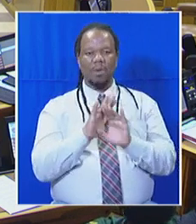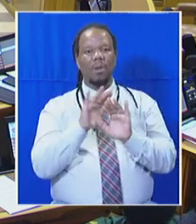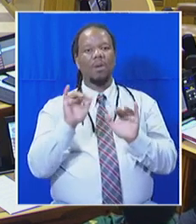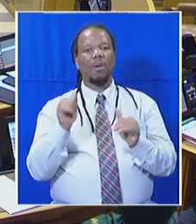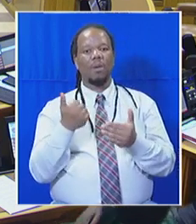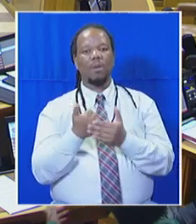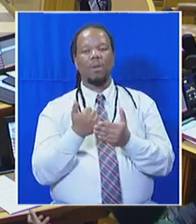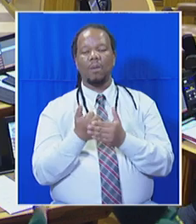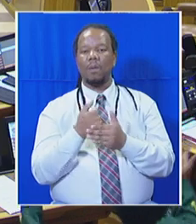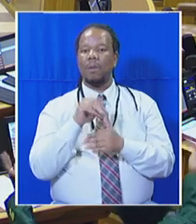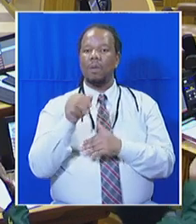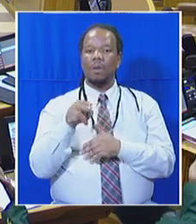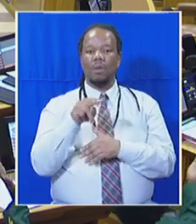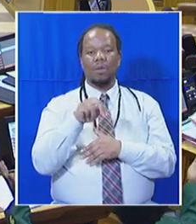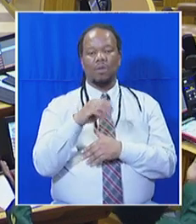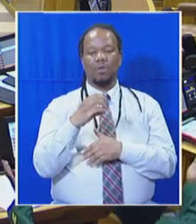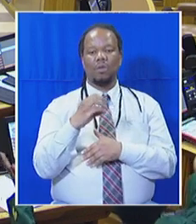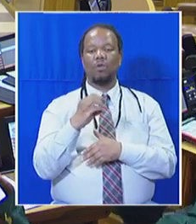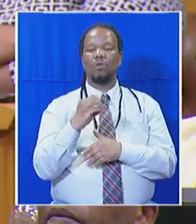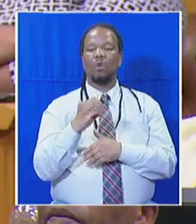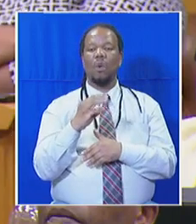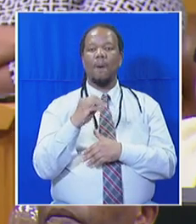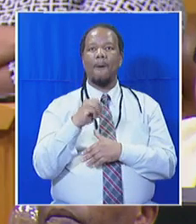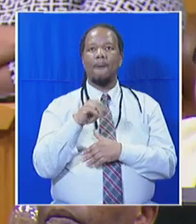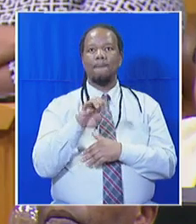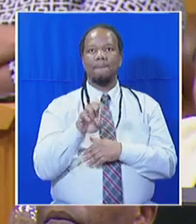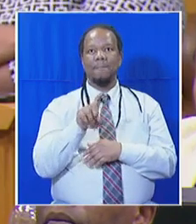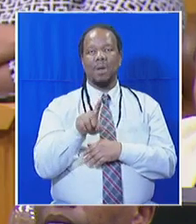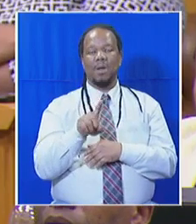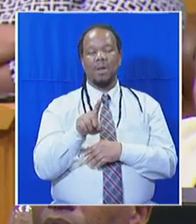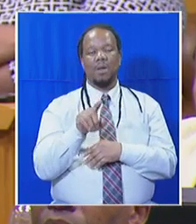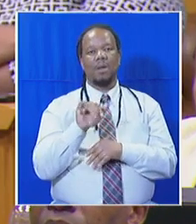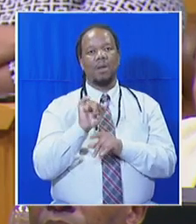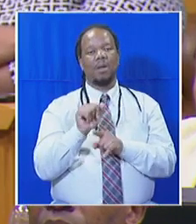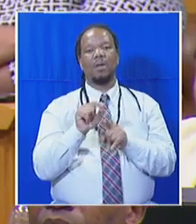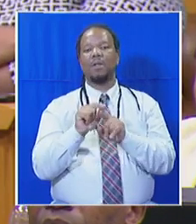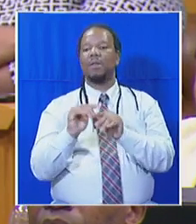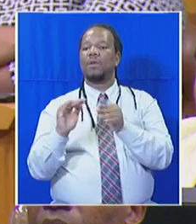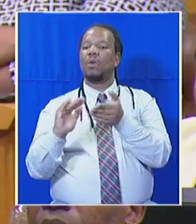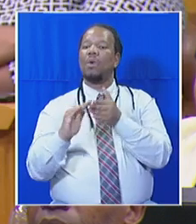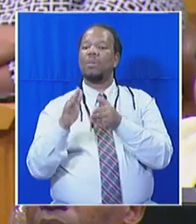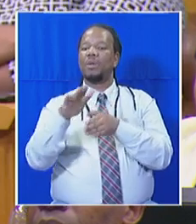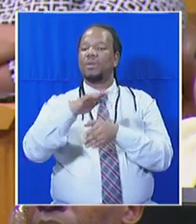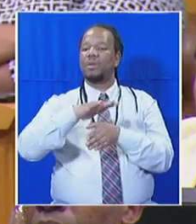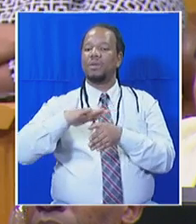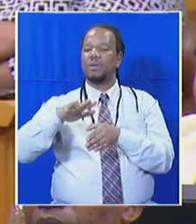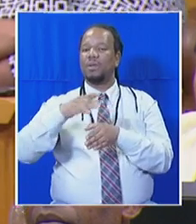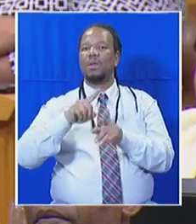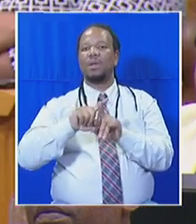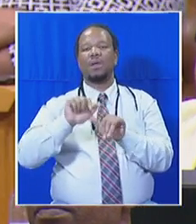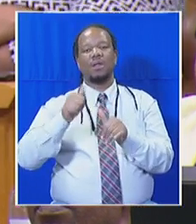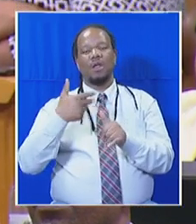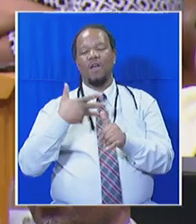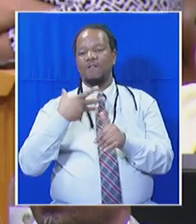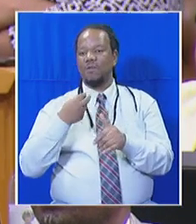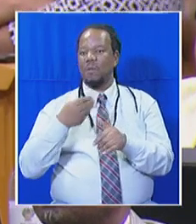Heritage Site, where Ngome Museum is, the surrounding communities stand to benefit from economic